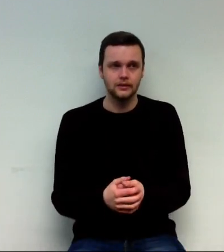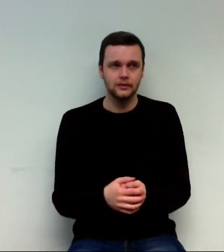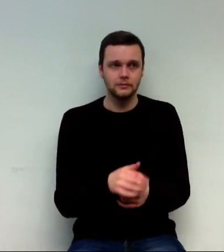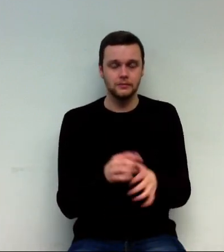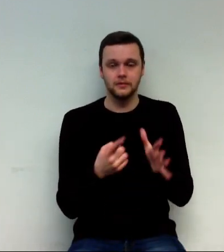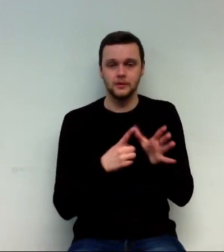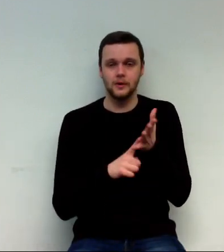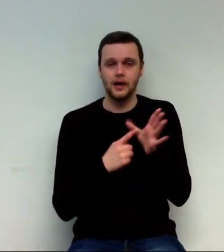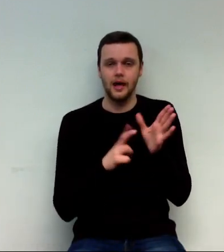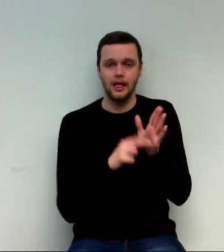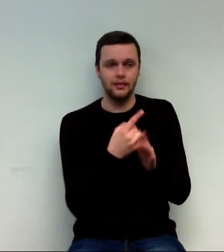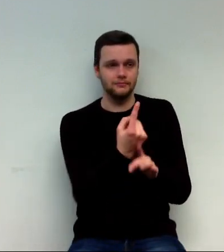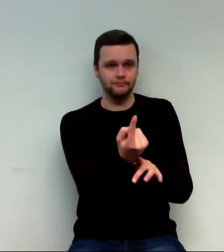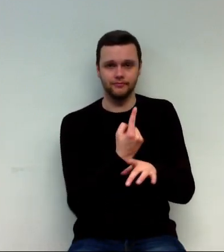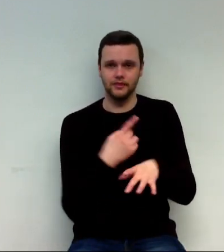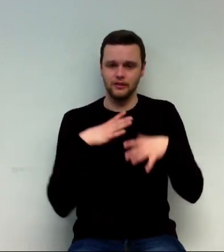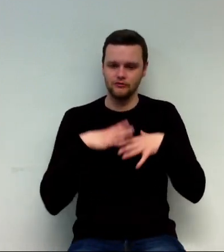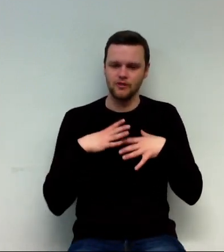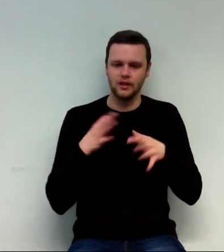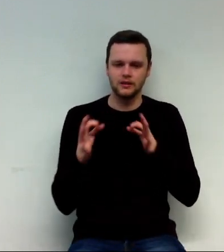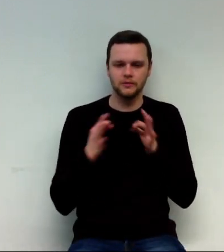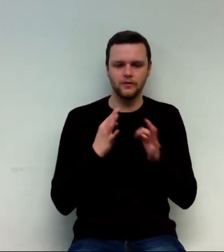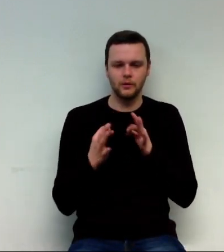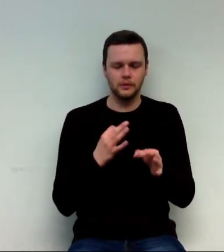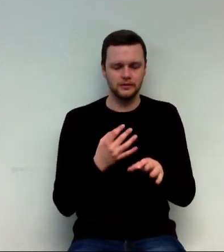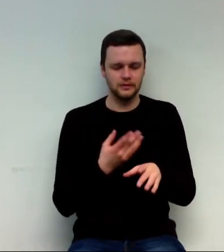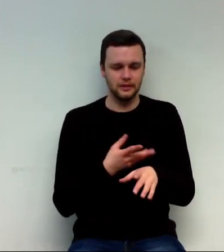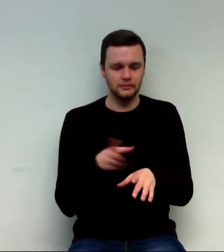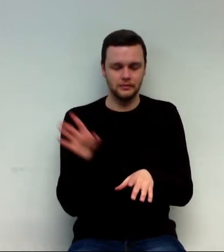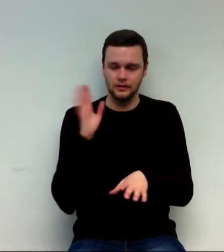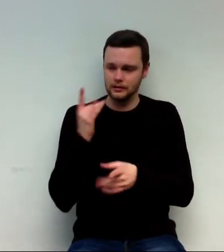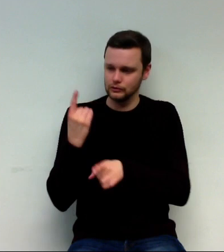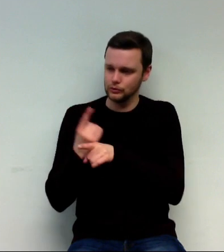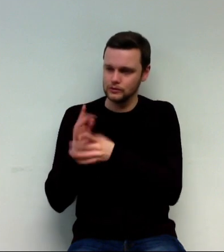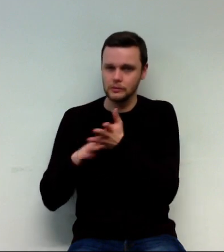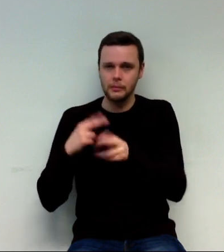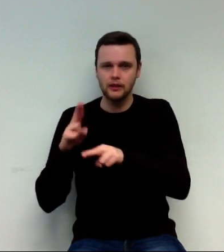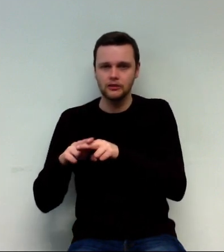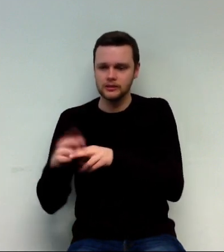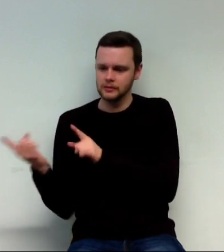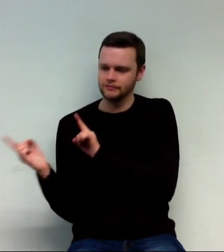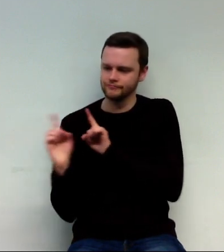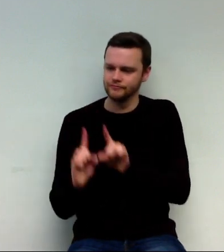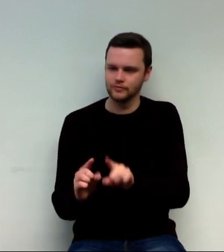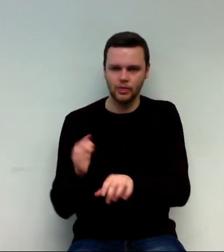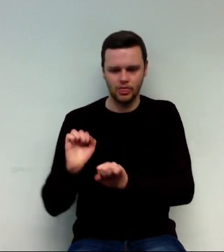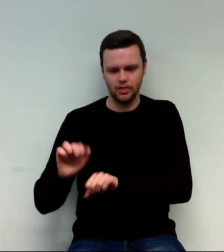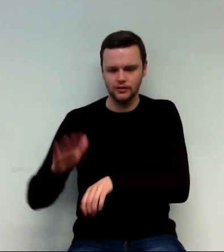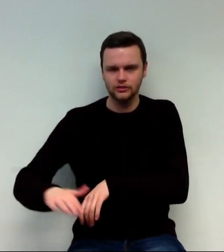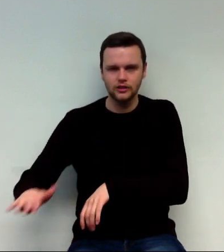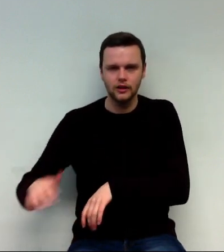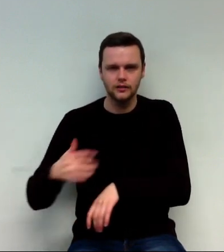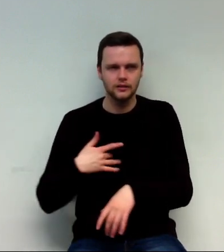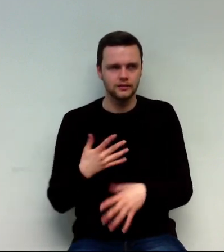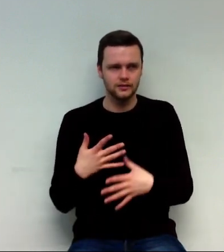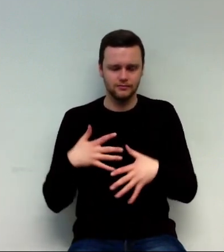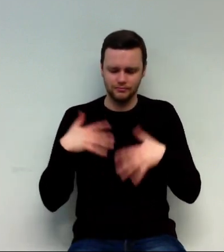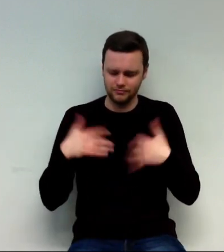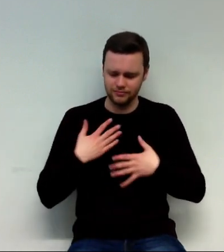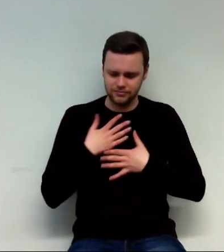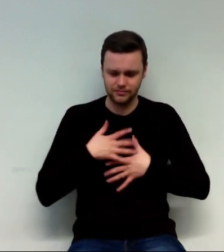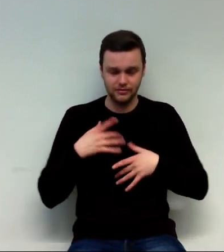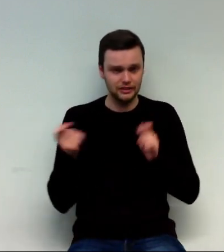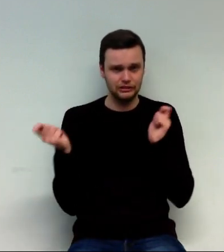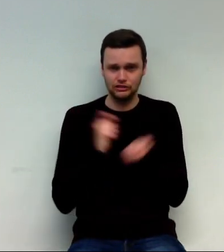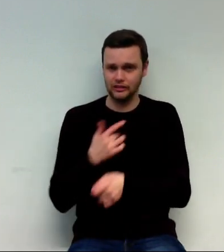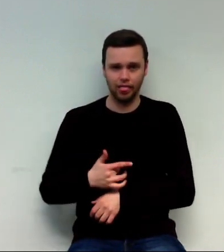performances, stories of parents that have attended a relaxed performance with their child. There's just some amazing stuff. Like, it does change